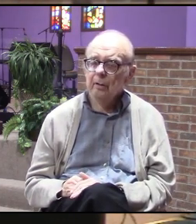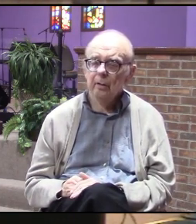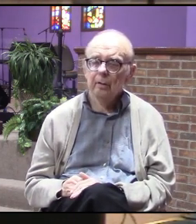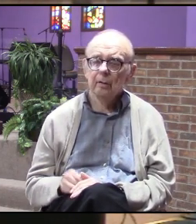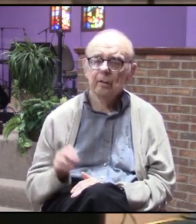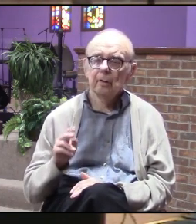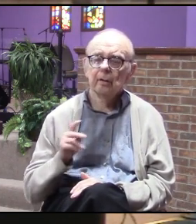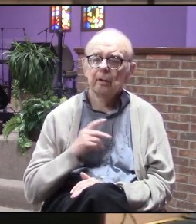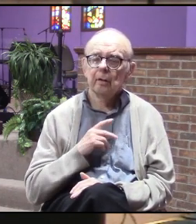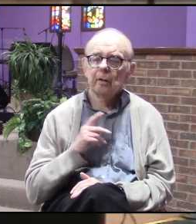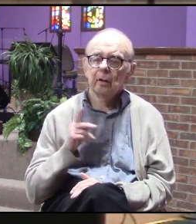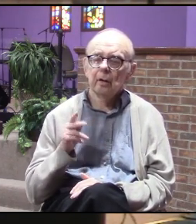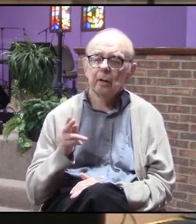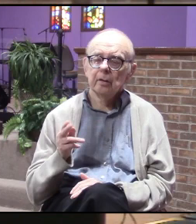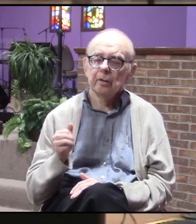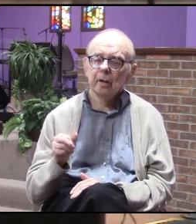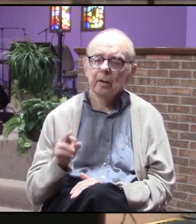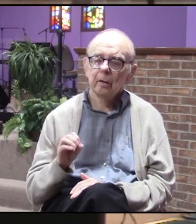Pharaoh,